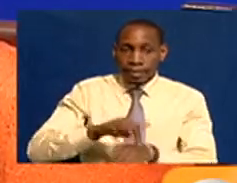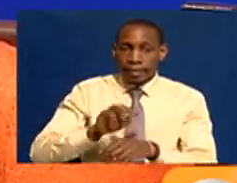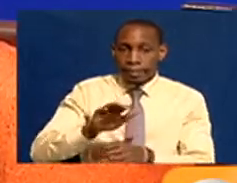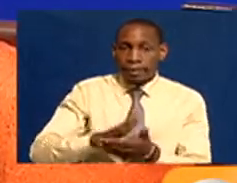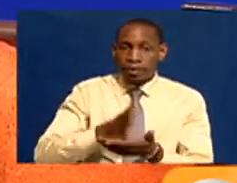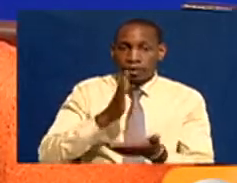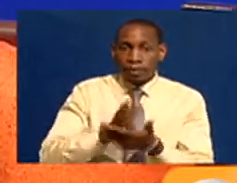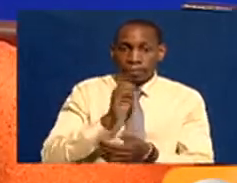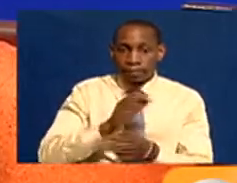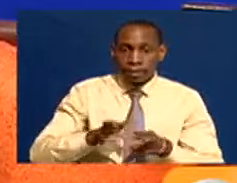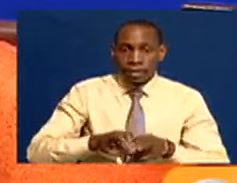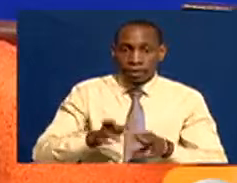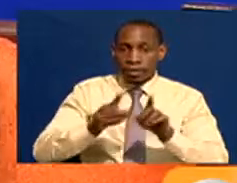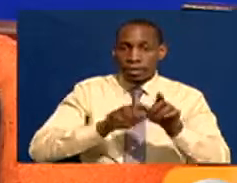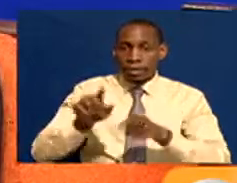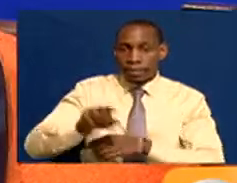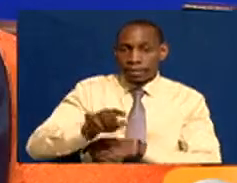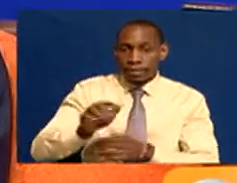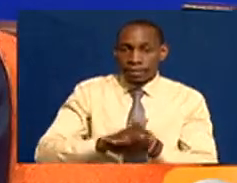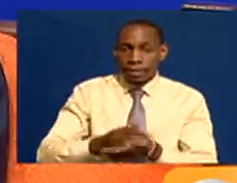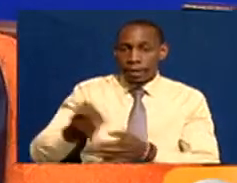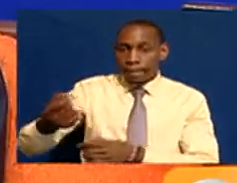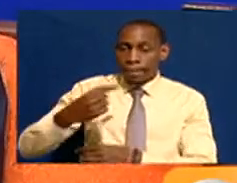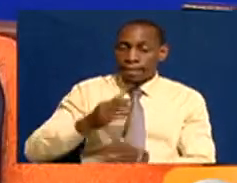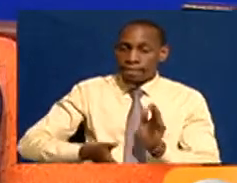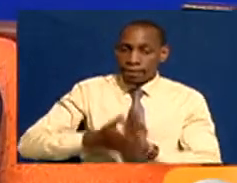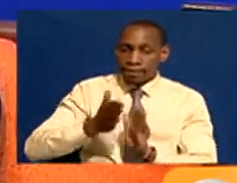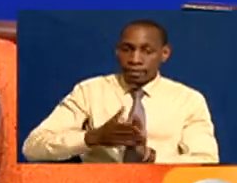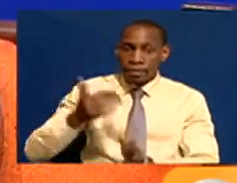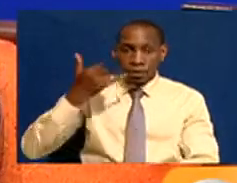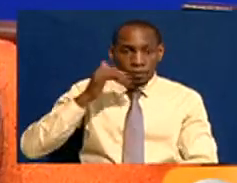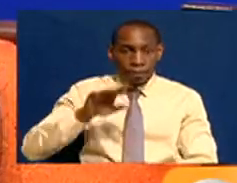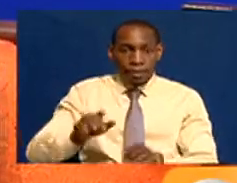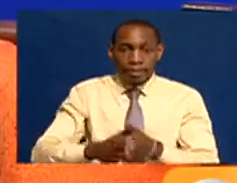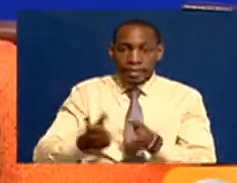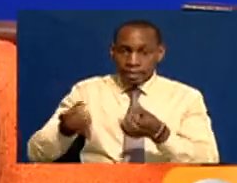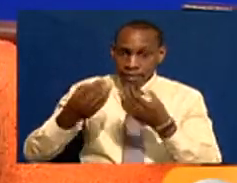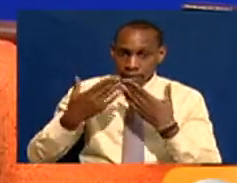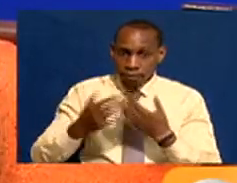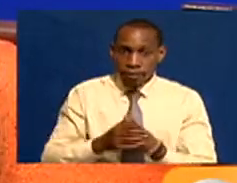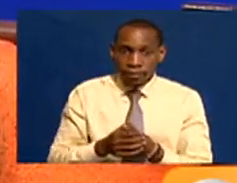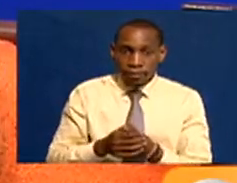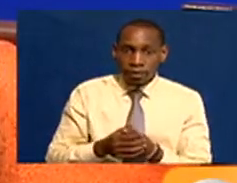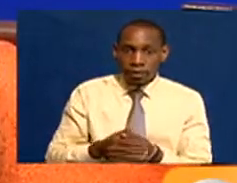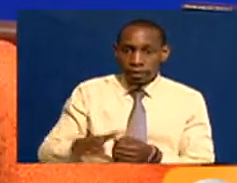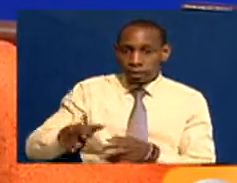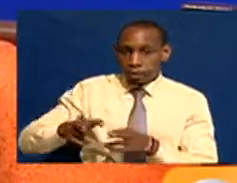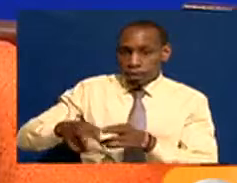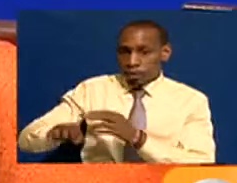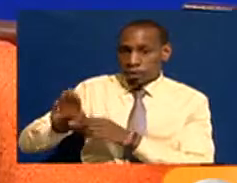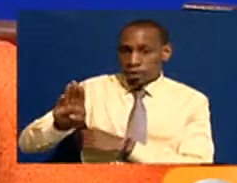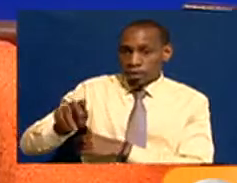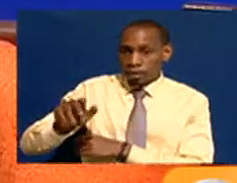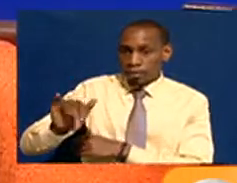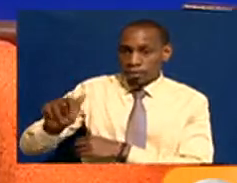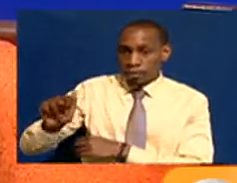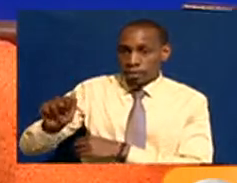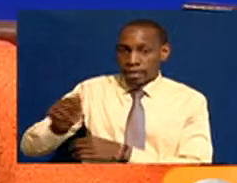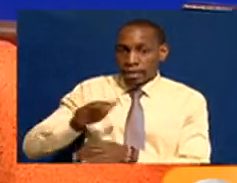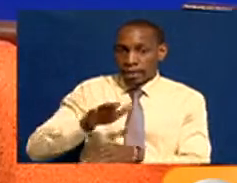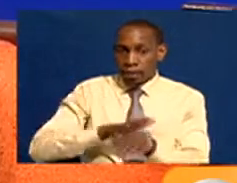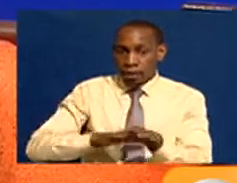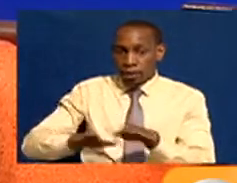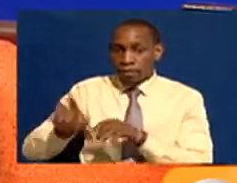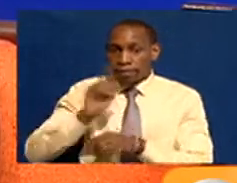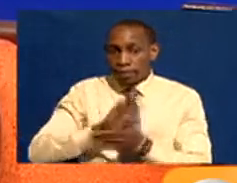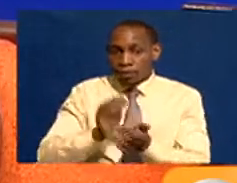are found with the traffic offenses, you get an SMS directly to your phone telling you at Bunyala Road, you are found overlapping, and this